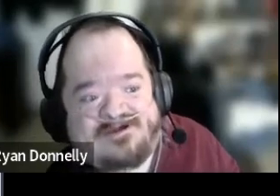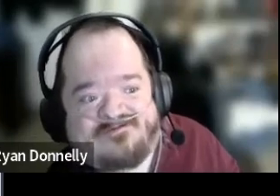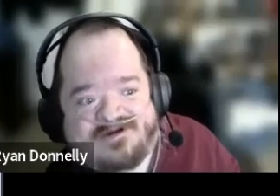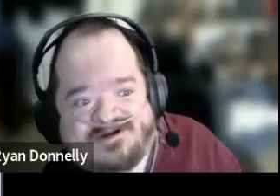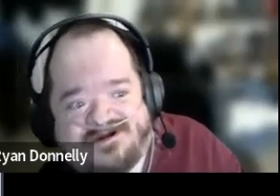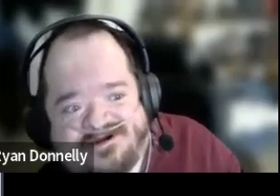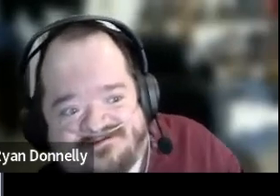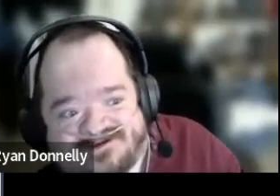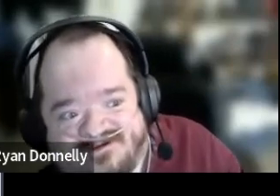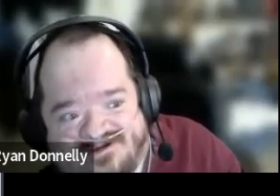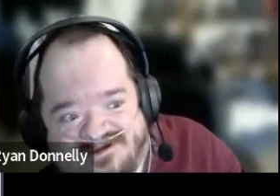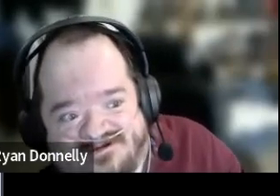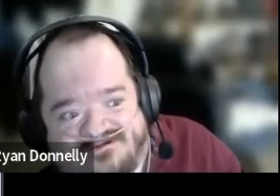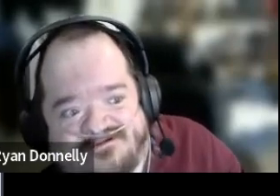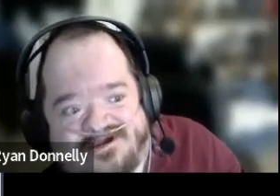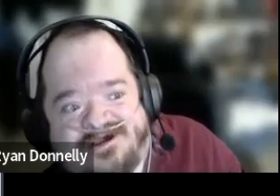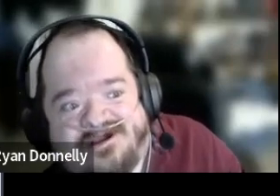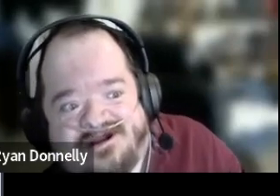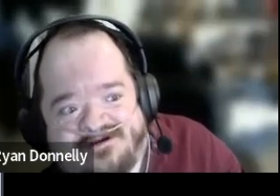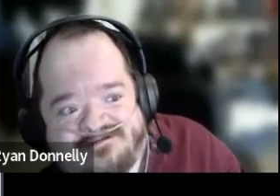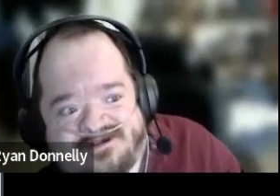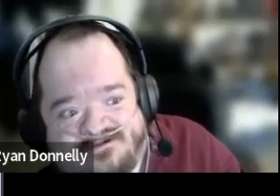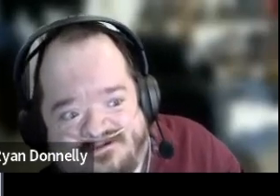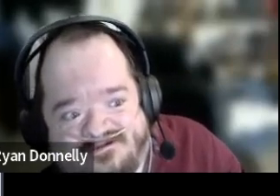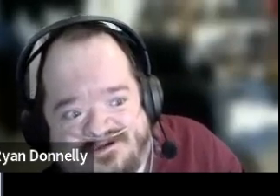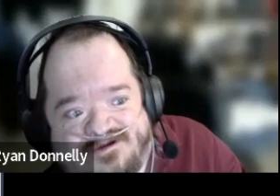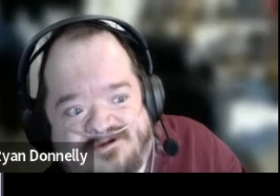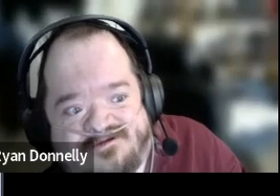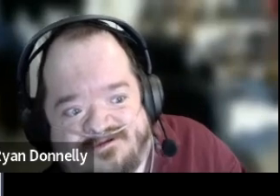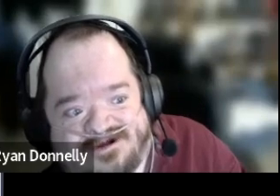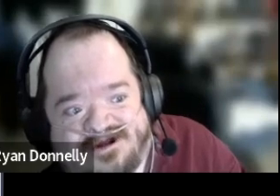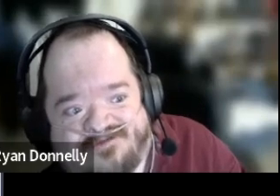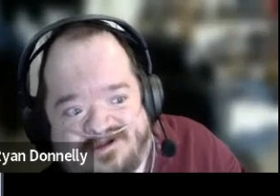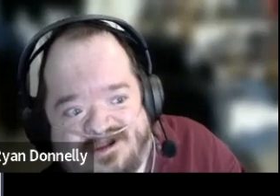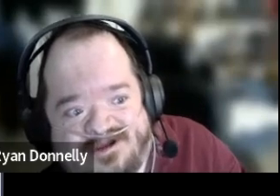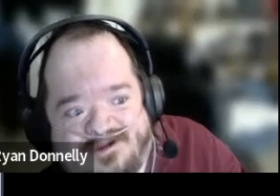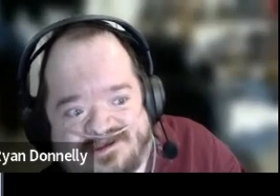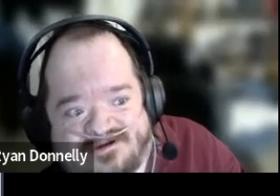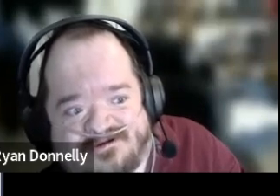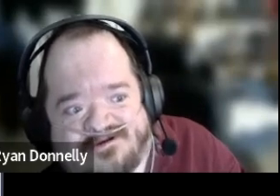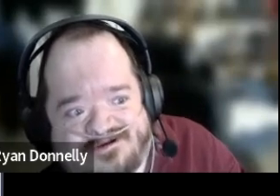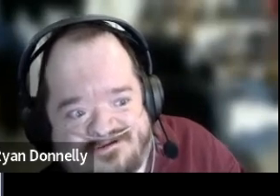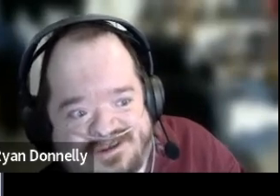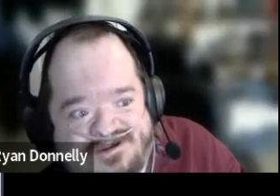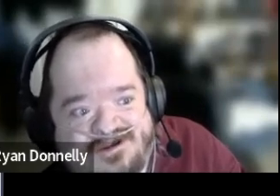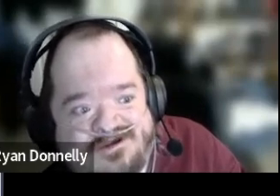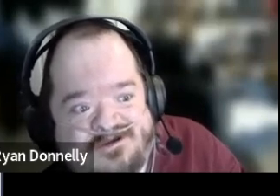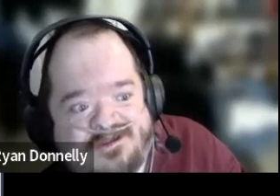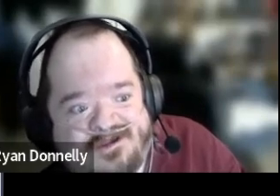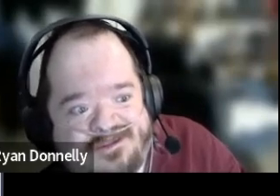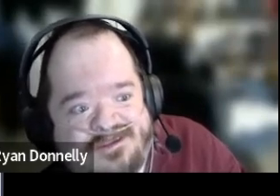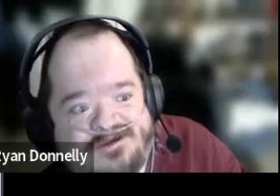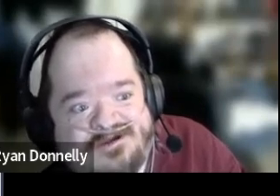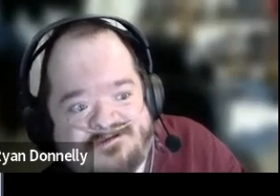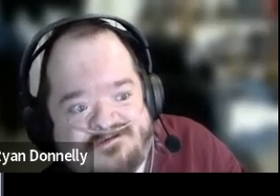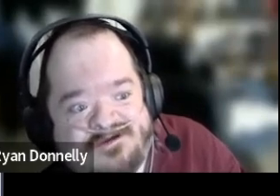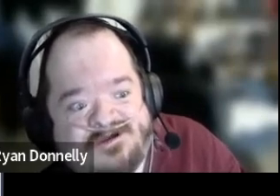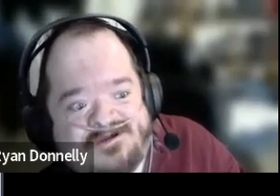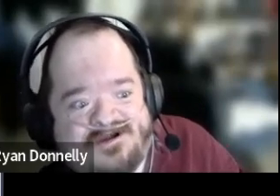process by showing you how to look up LSRs.